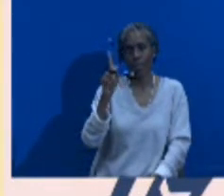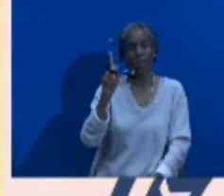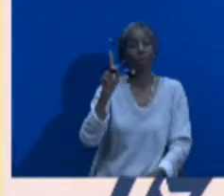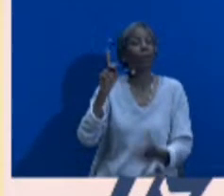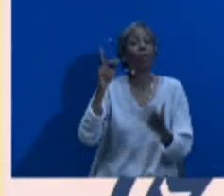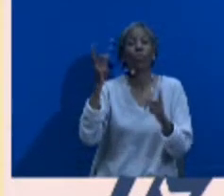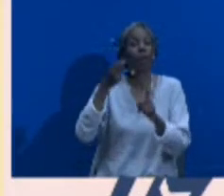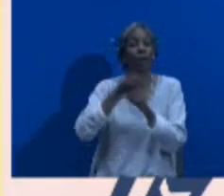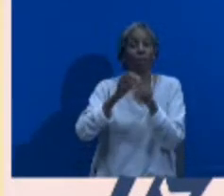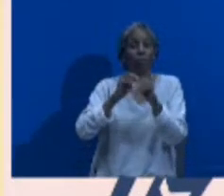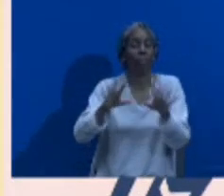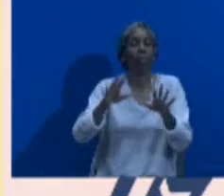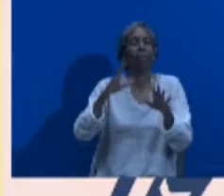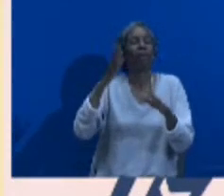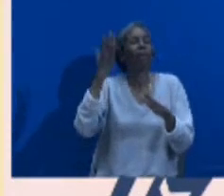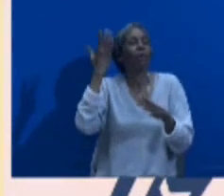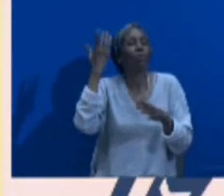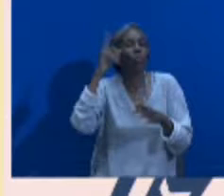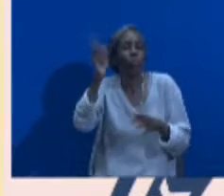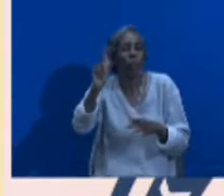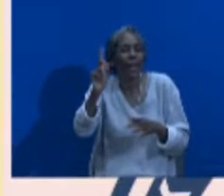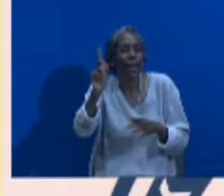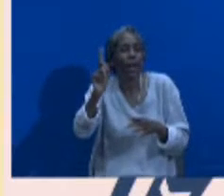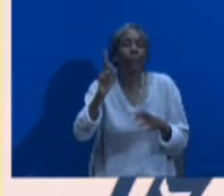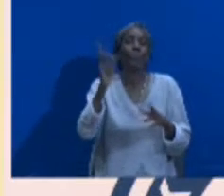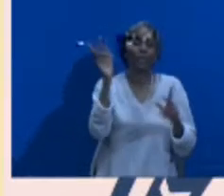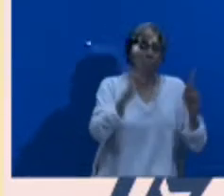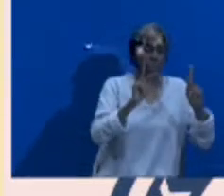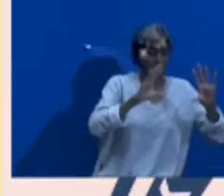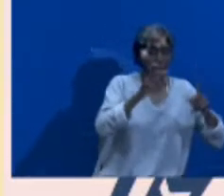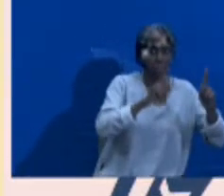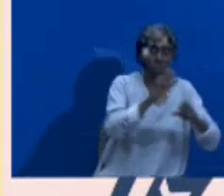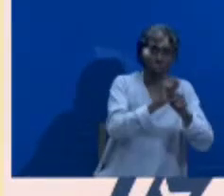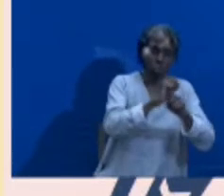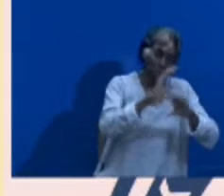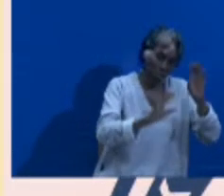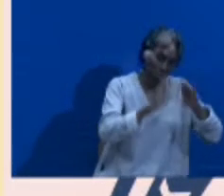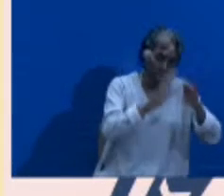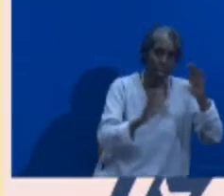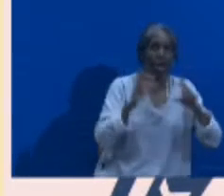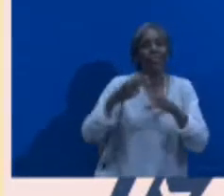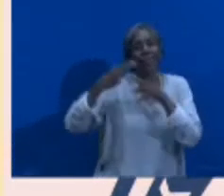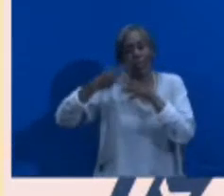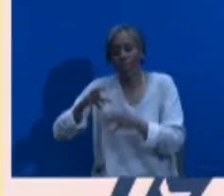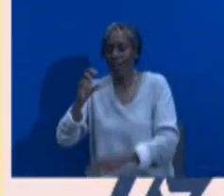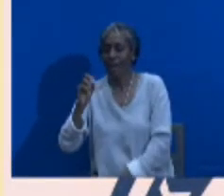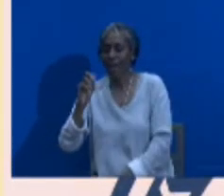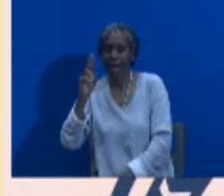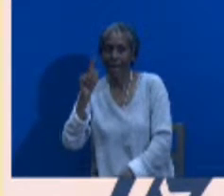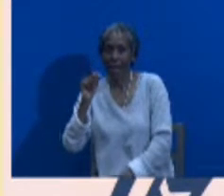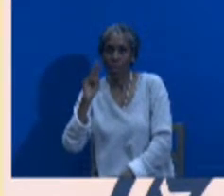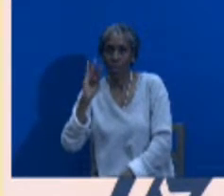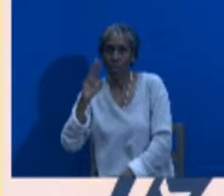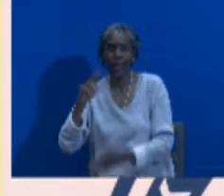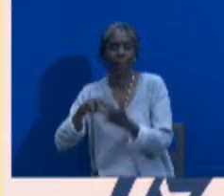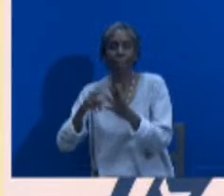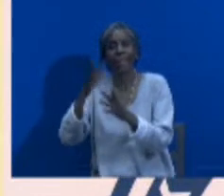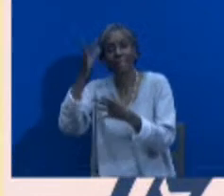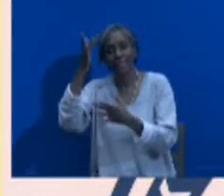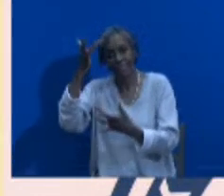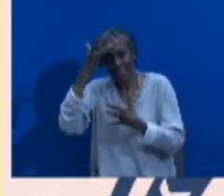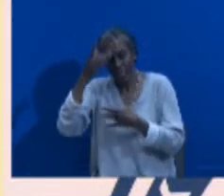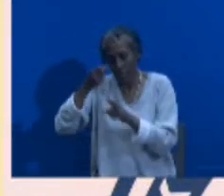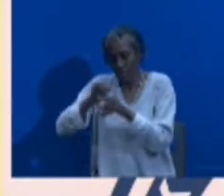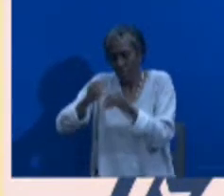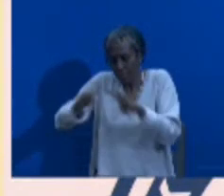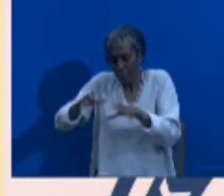In public health, we often use that term to refer to the spread of an illness within a group, place, or geography.